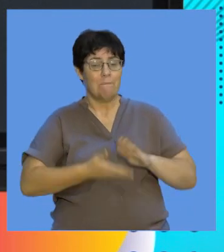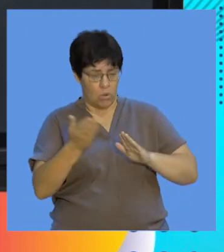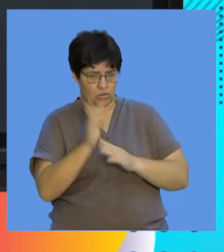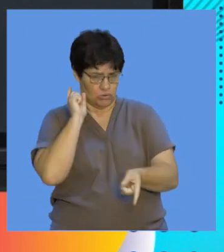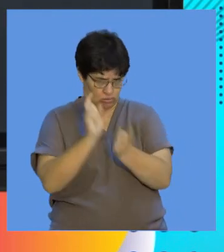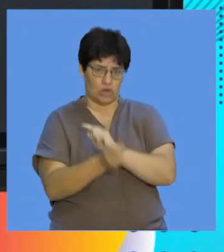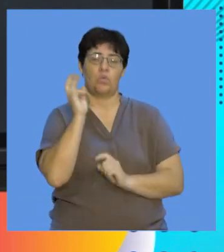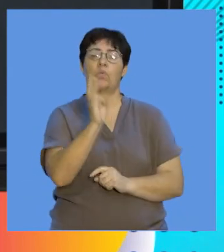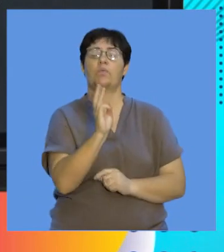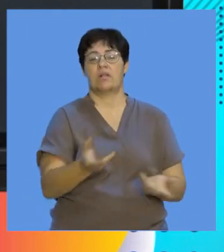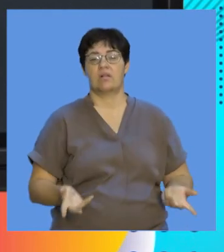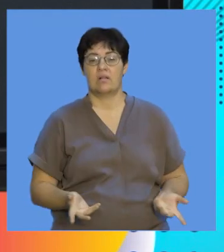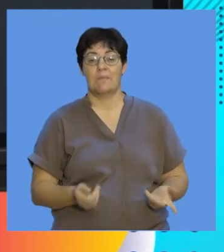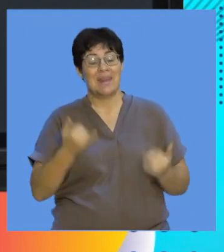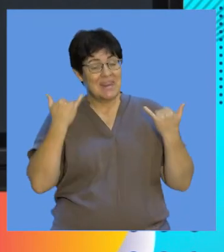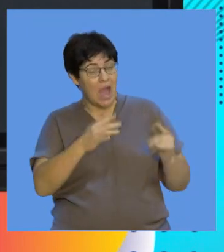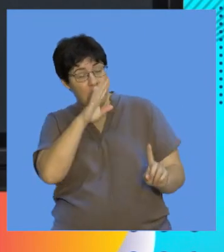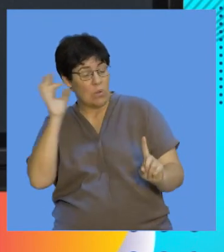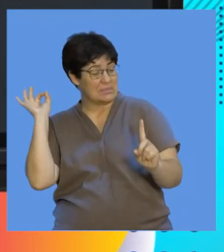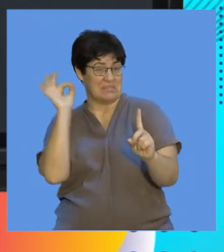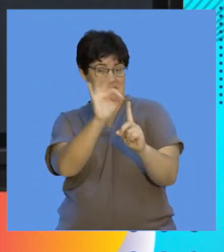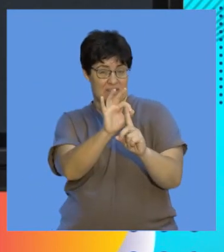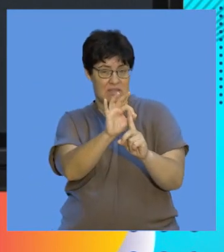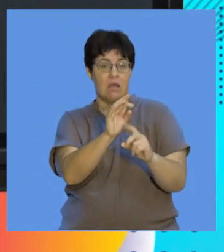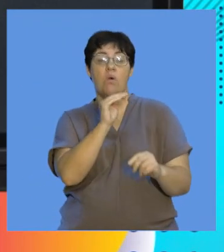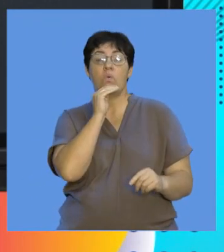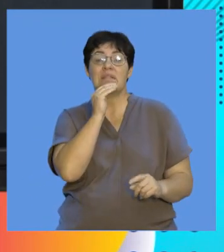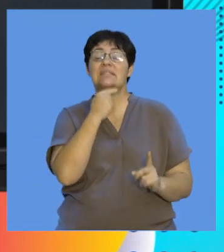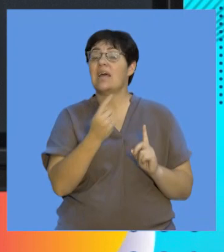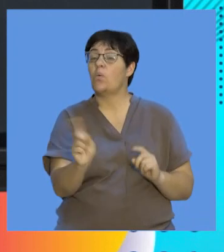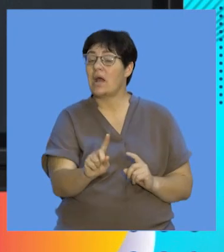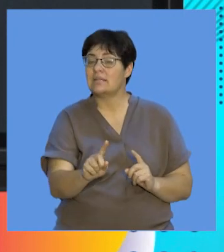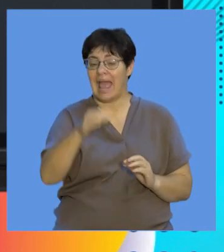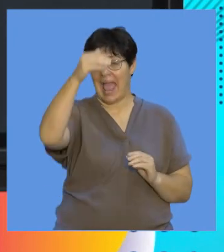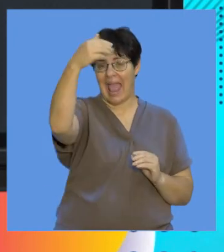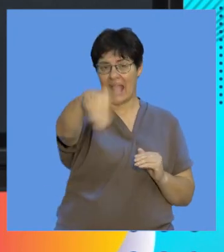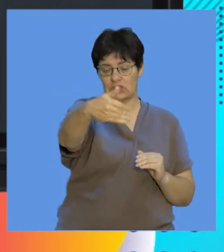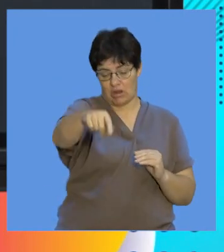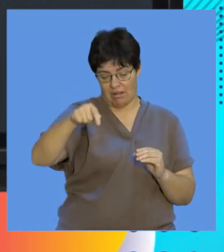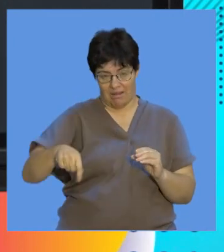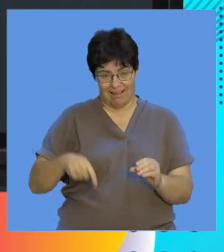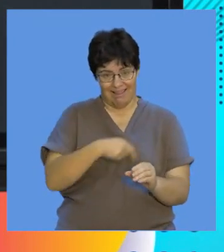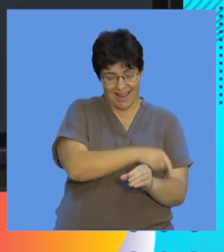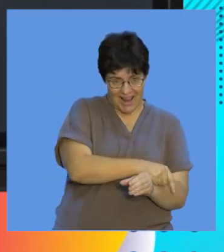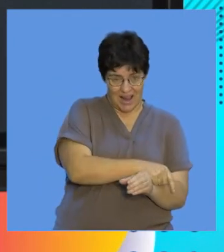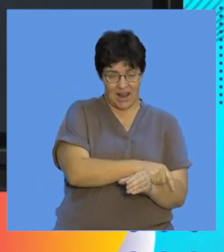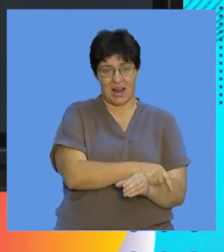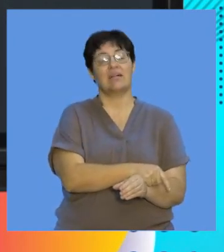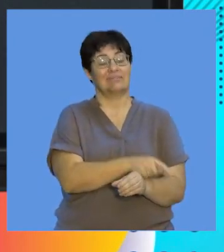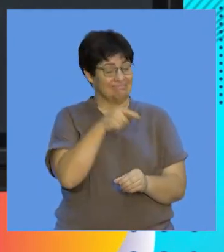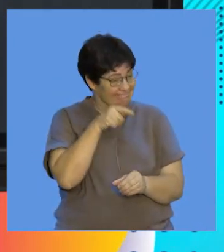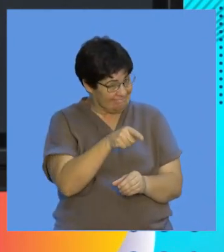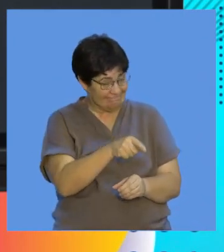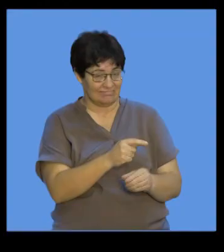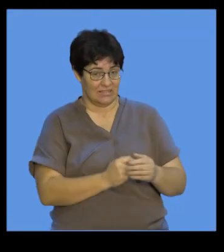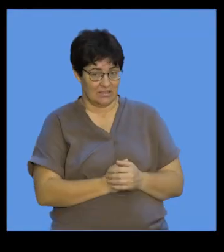motion. But I've been specific here and I've said external forces. What I'm talking about